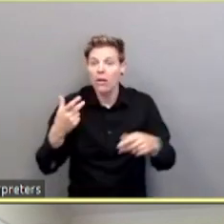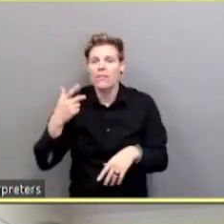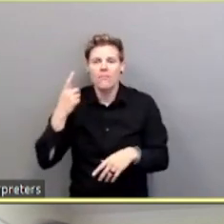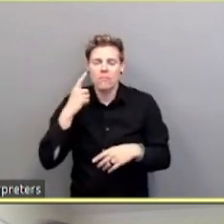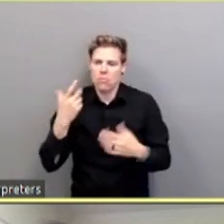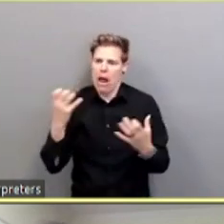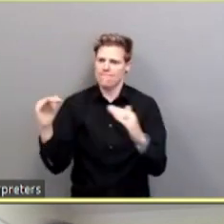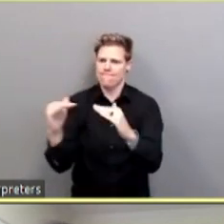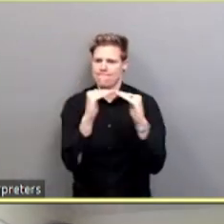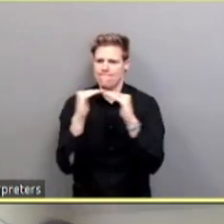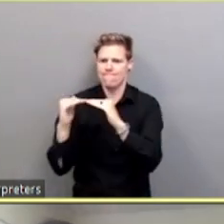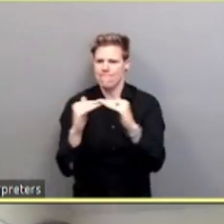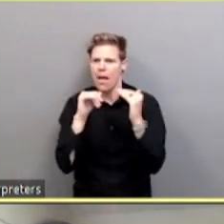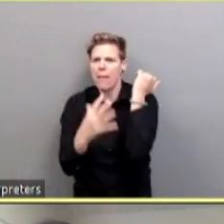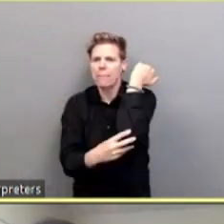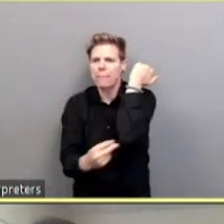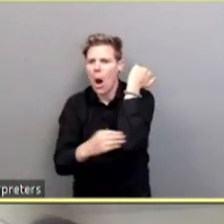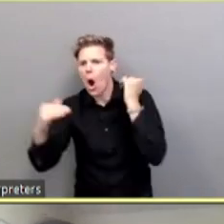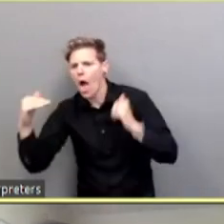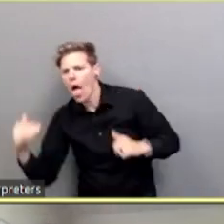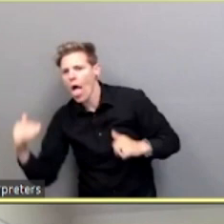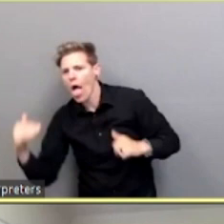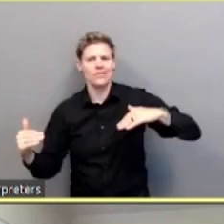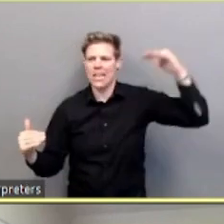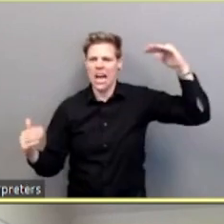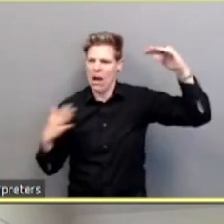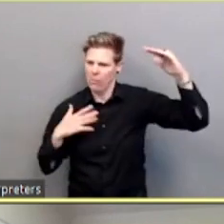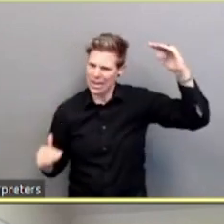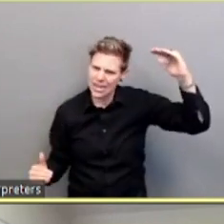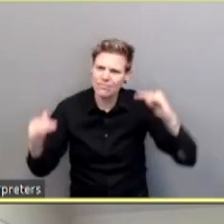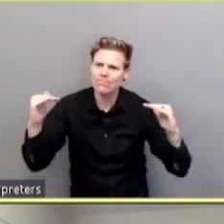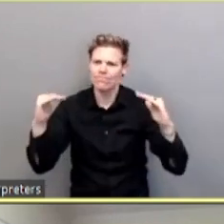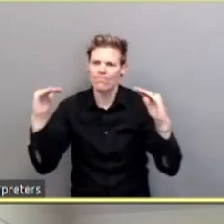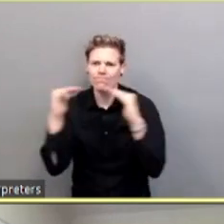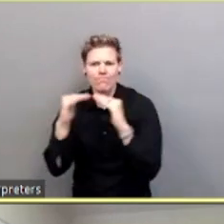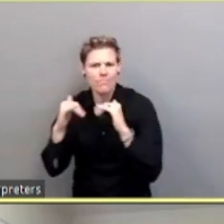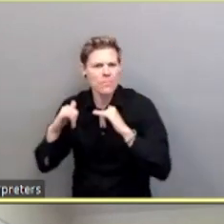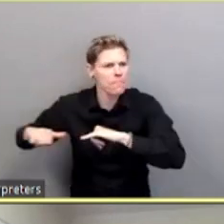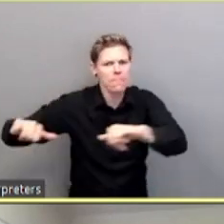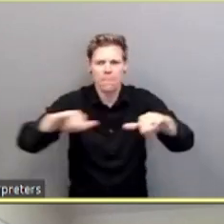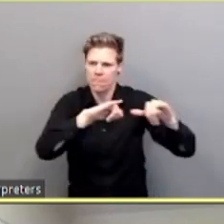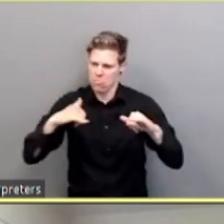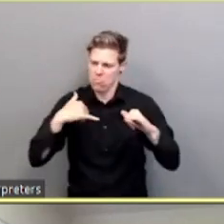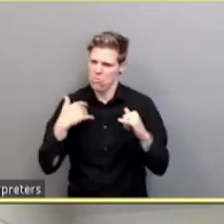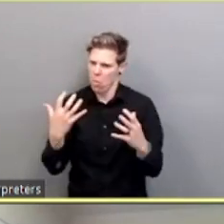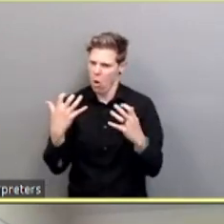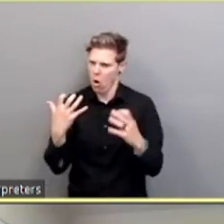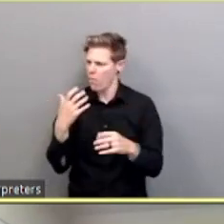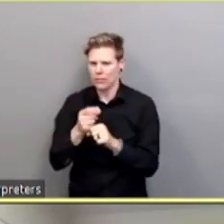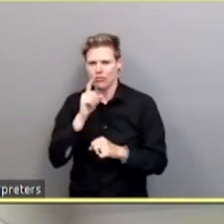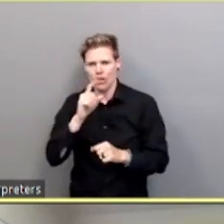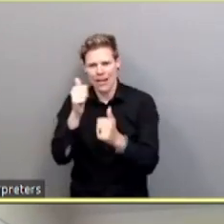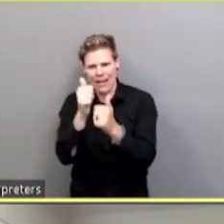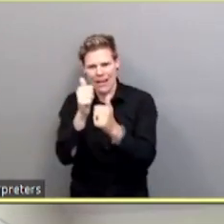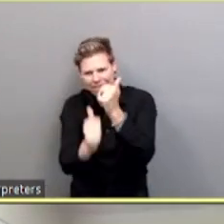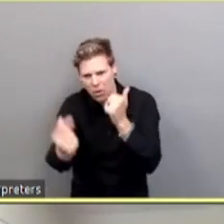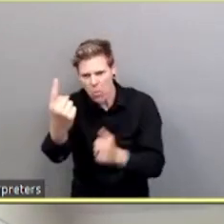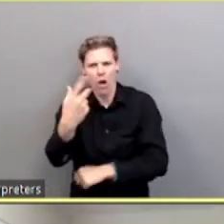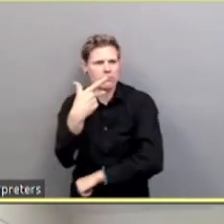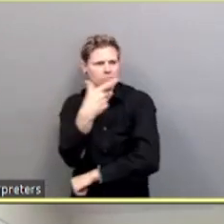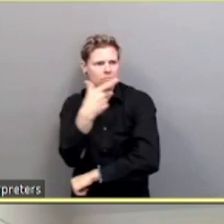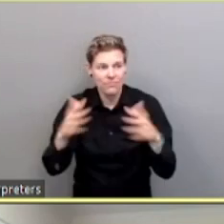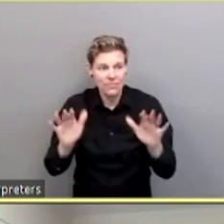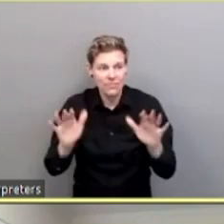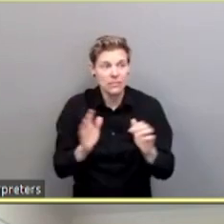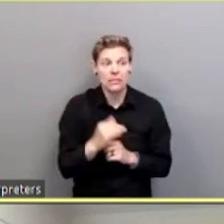where we're actually improving vaccine equity. So we want to let everyone know that if you're a community organization, a church, if